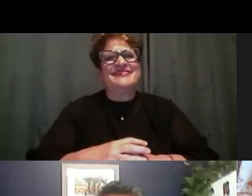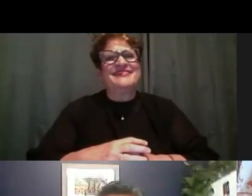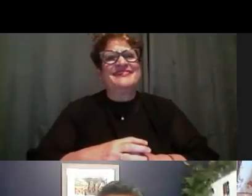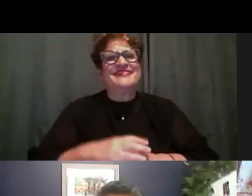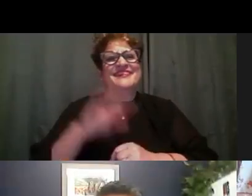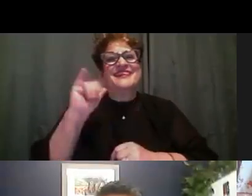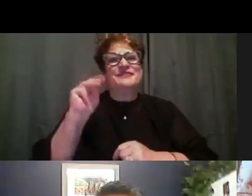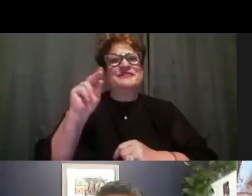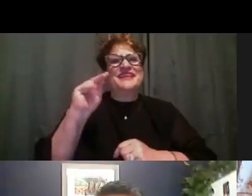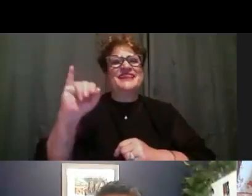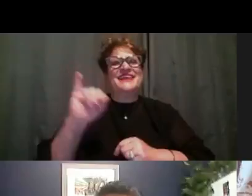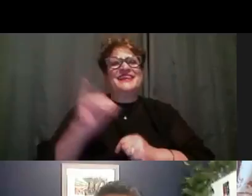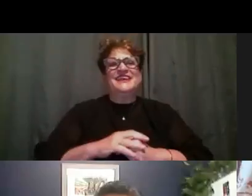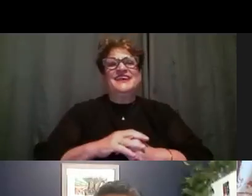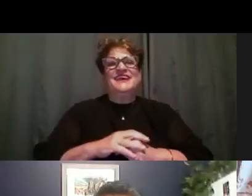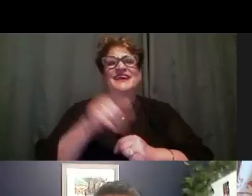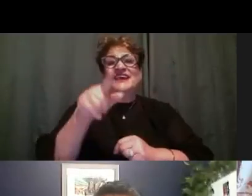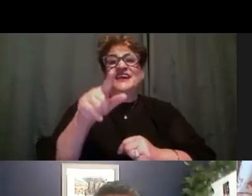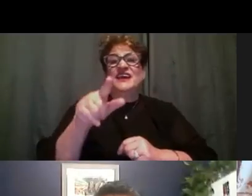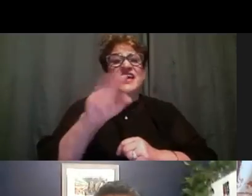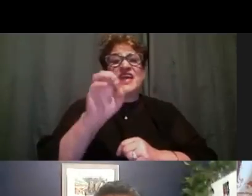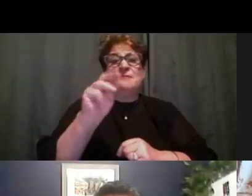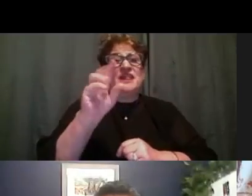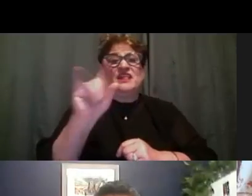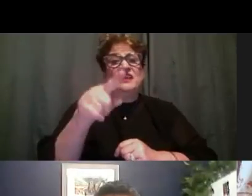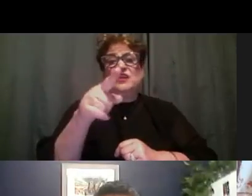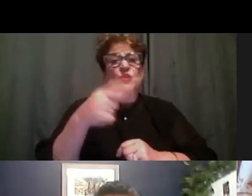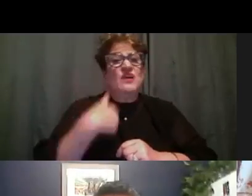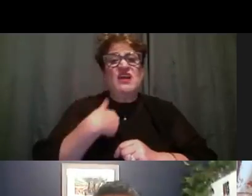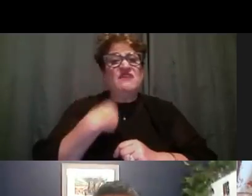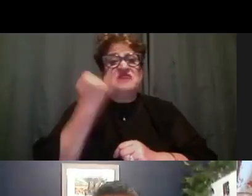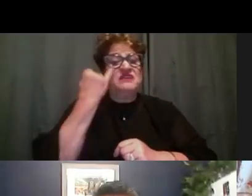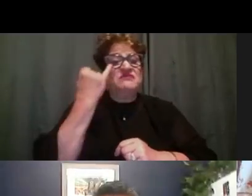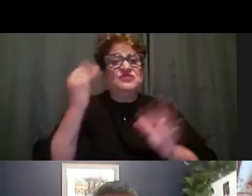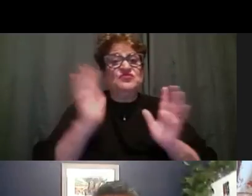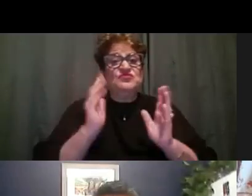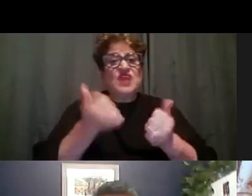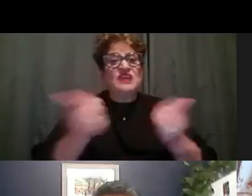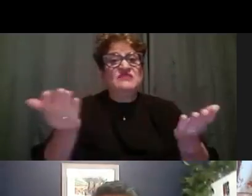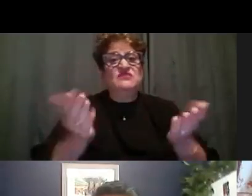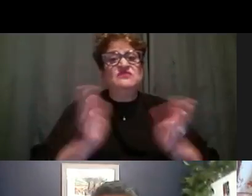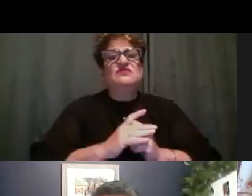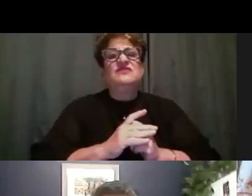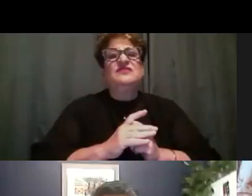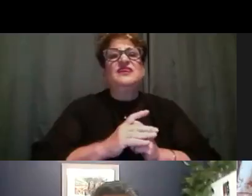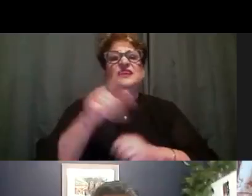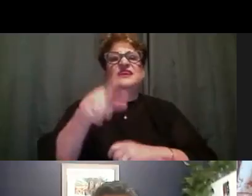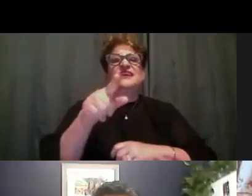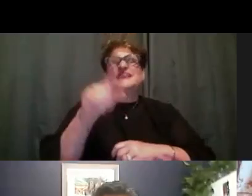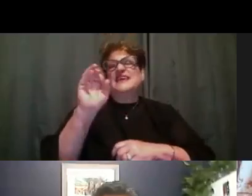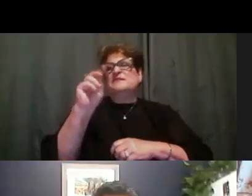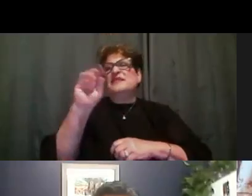Emily, do you have any thoughts? Basing off of what Liz said, we need to teach people how to be like advocates